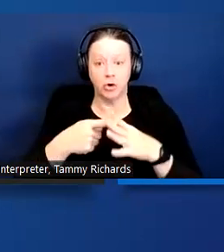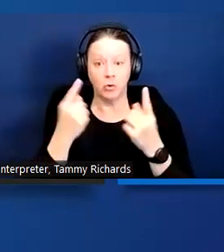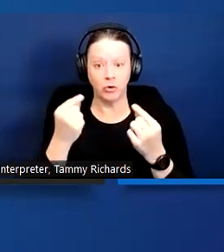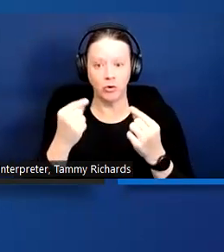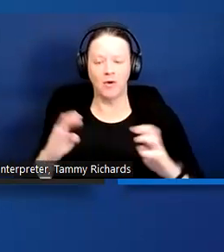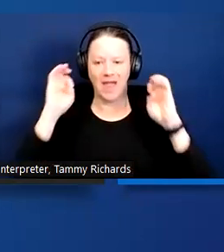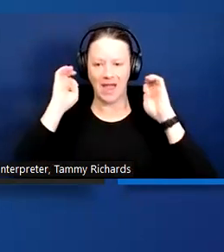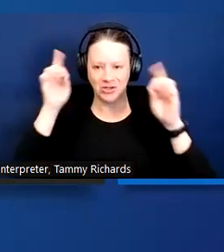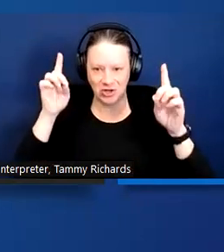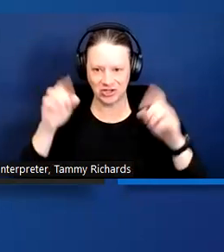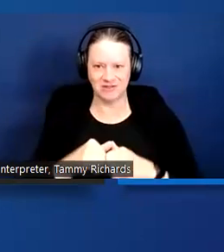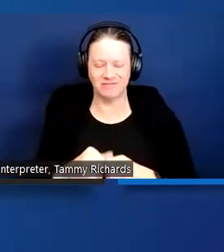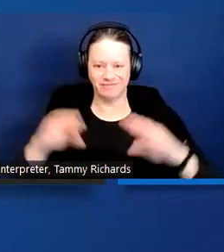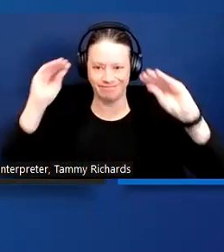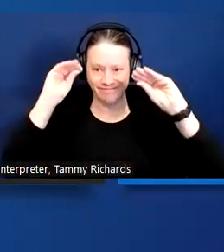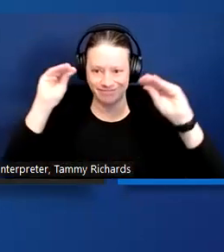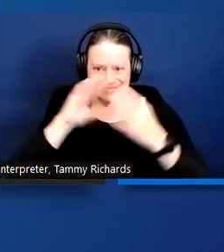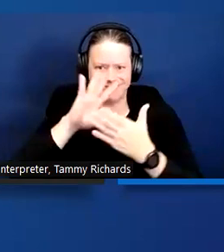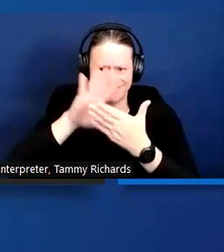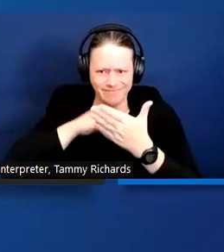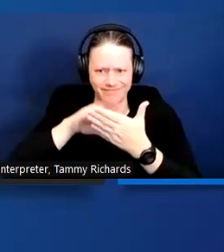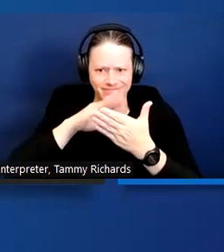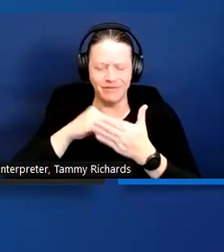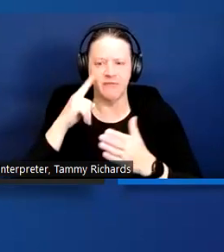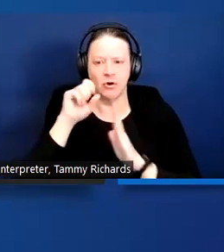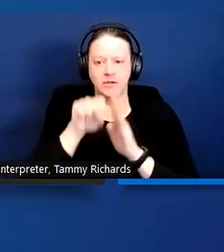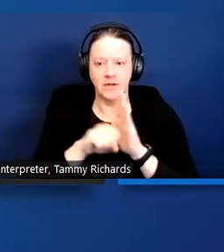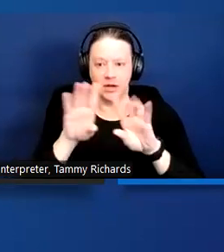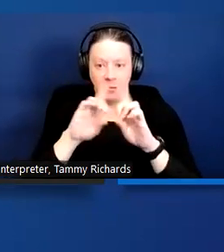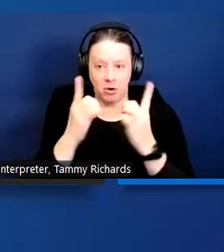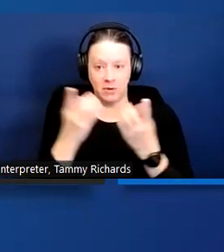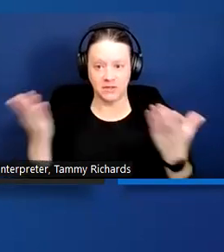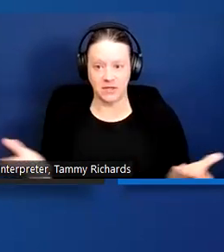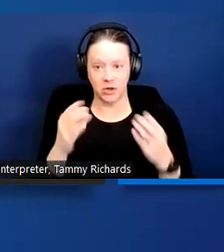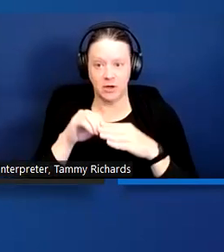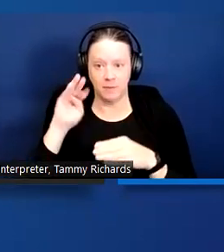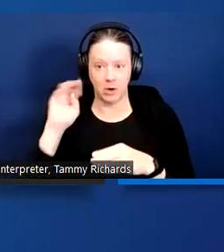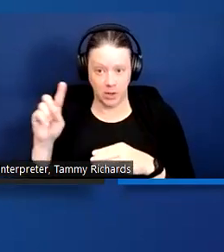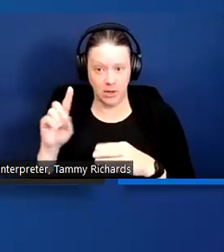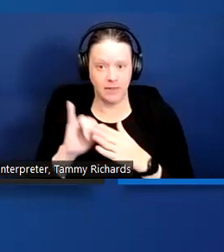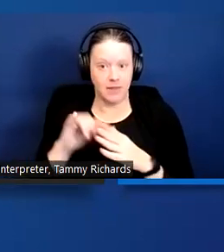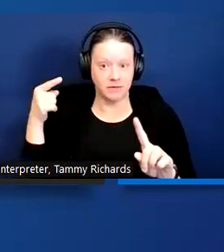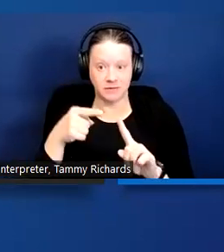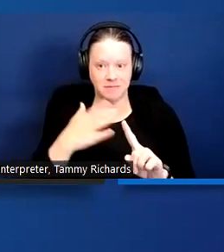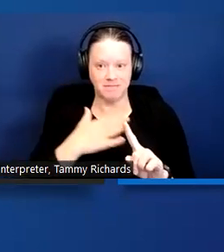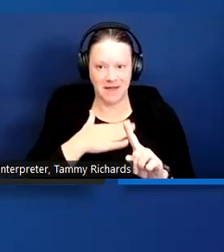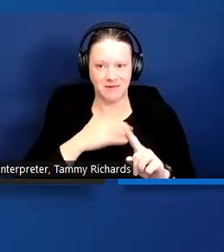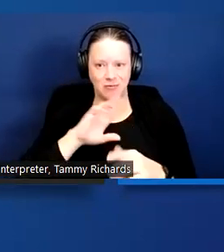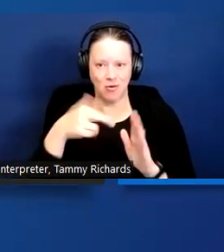education. For state departments here in Maryland, that is the purpose of my role